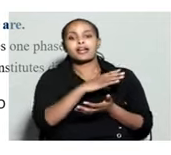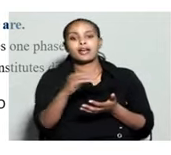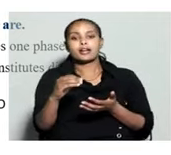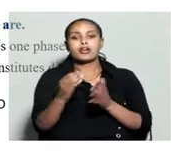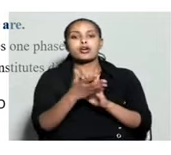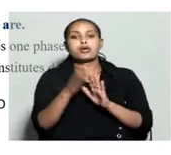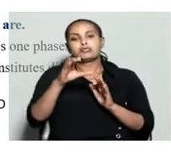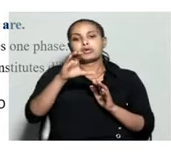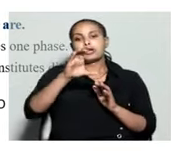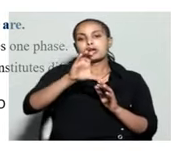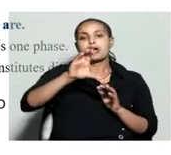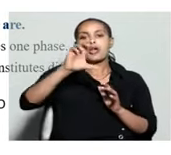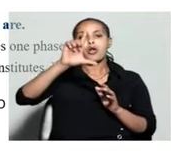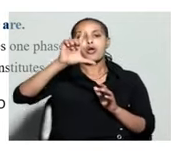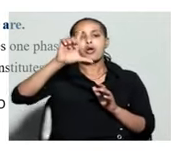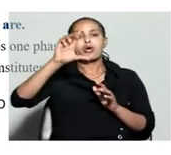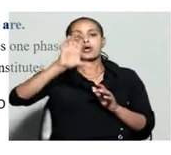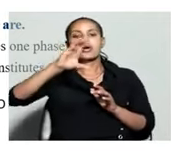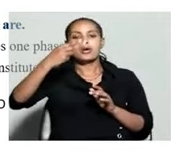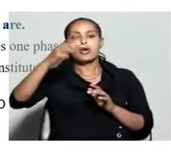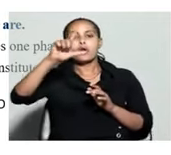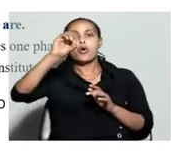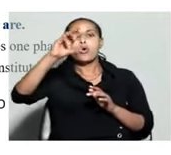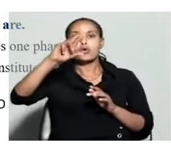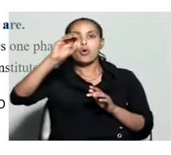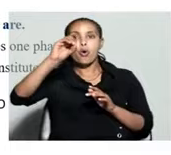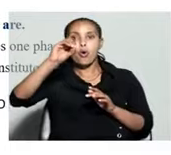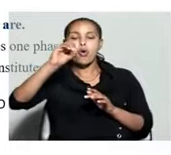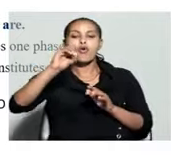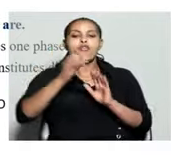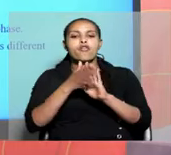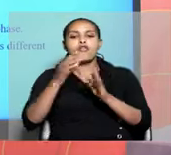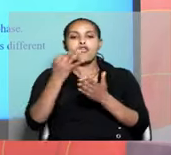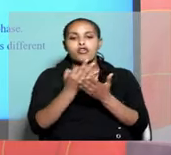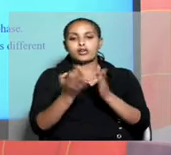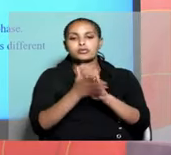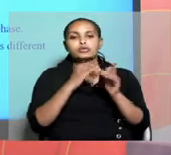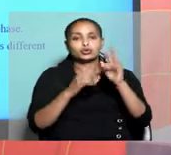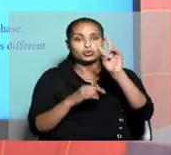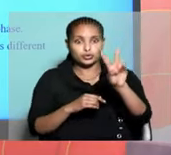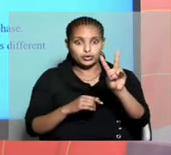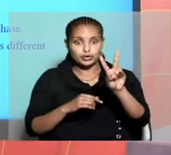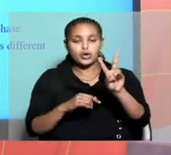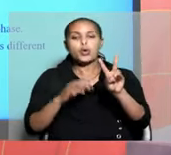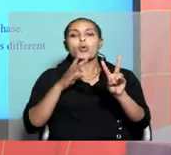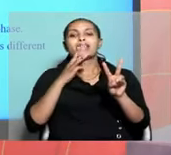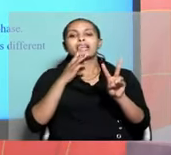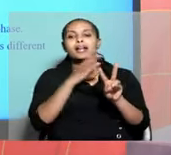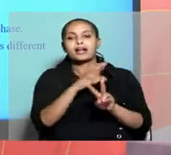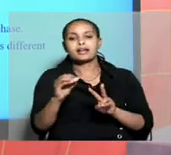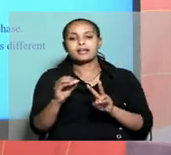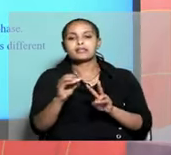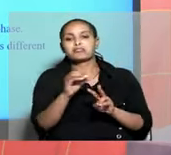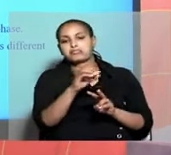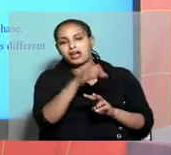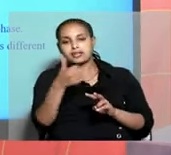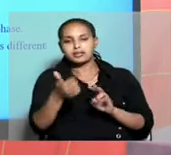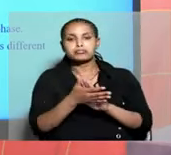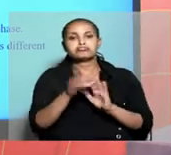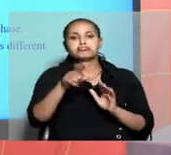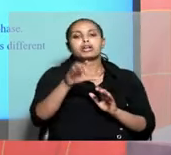and chloroform has two distinct layers, one water and the other